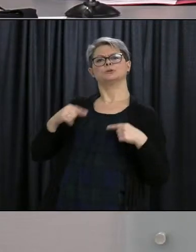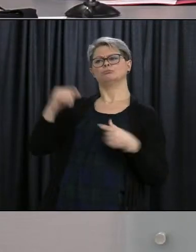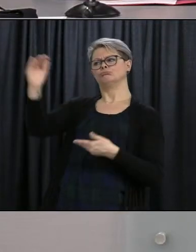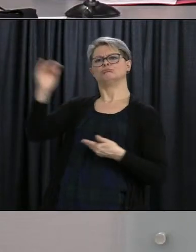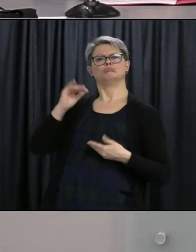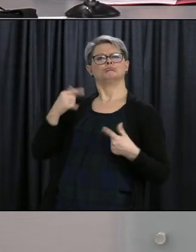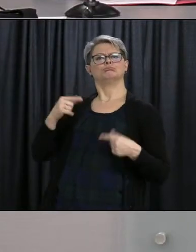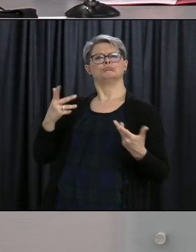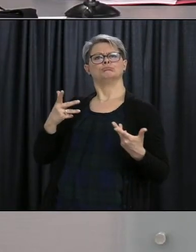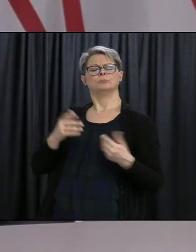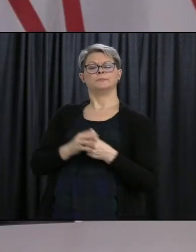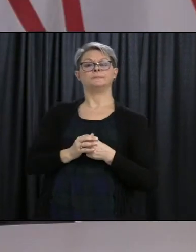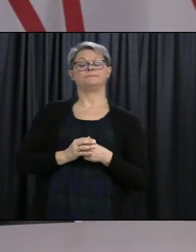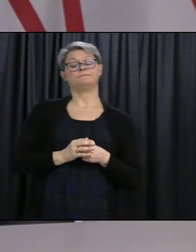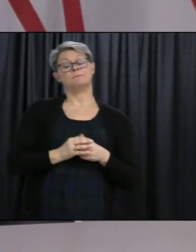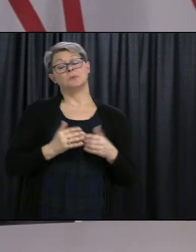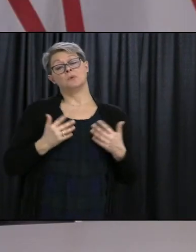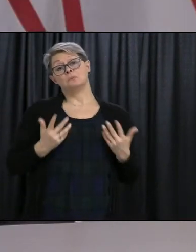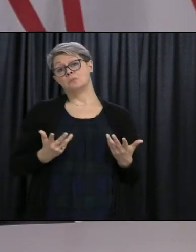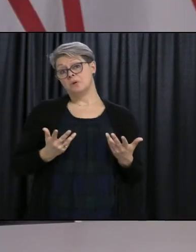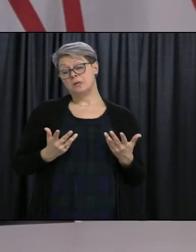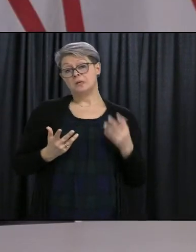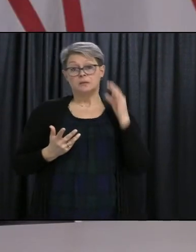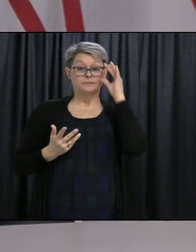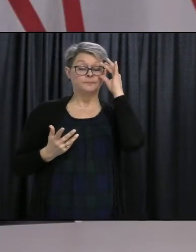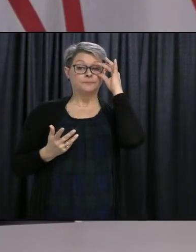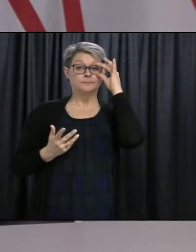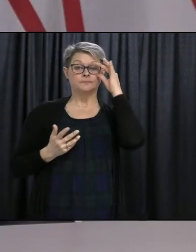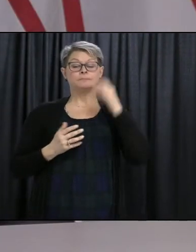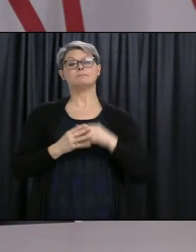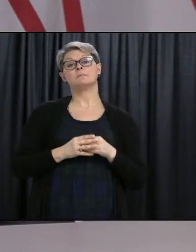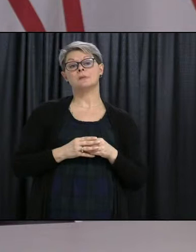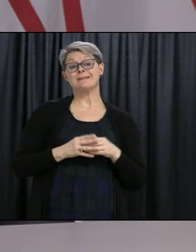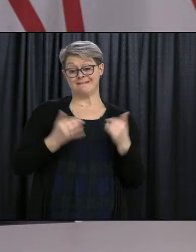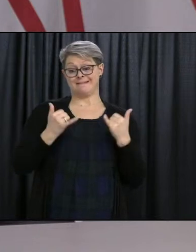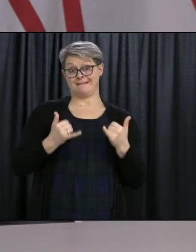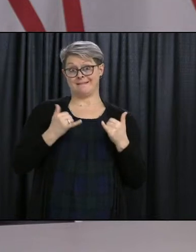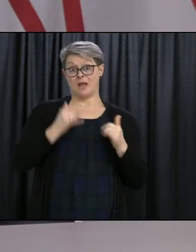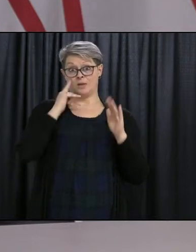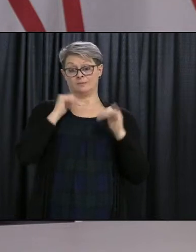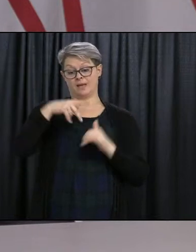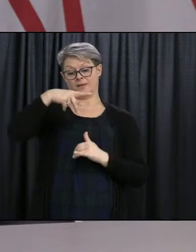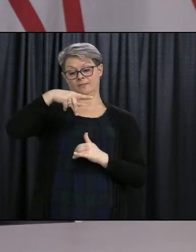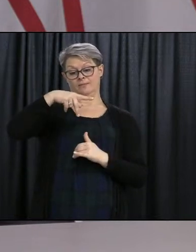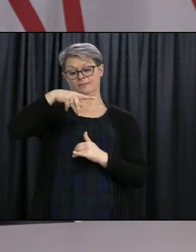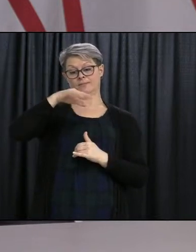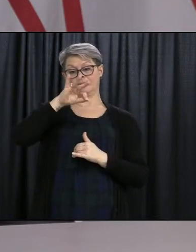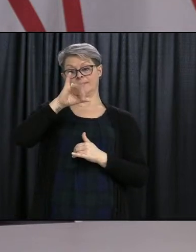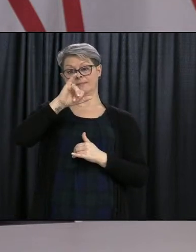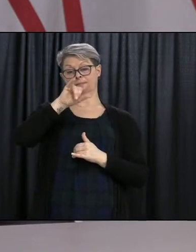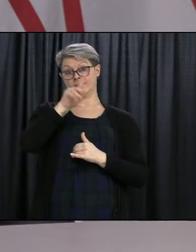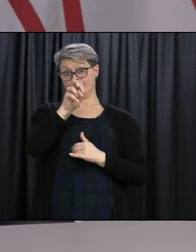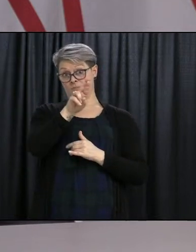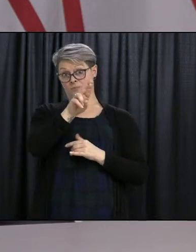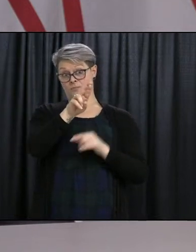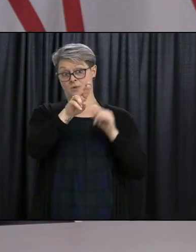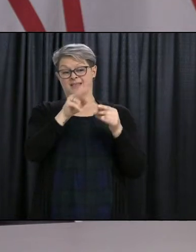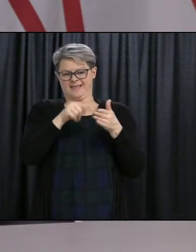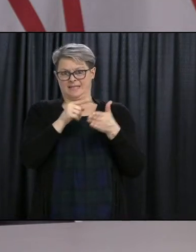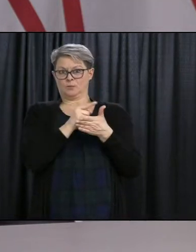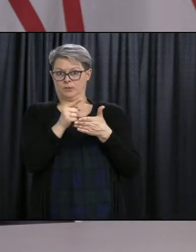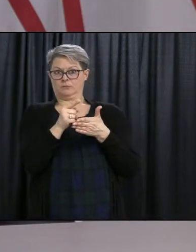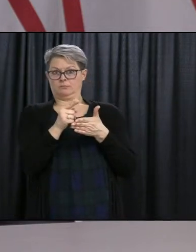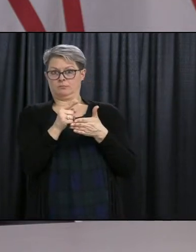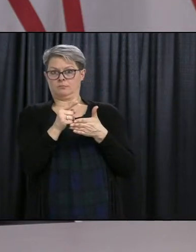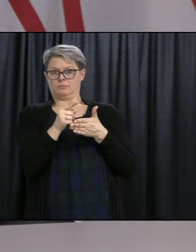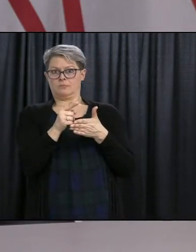At this point, we expect Pfizer this week, I believe, but I'd have to get back